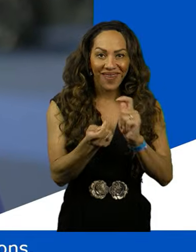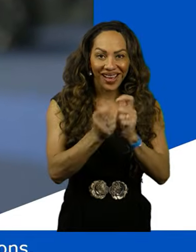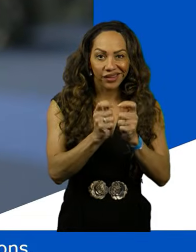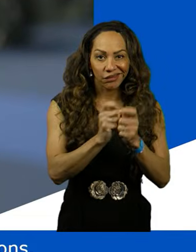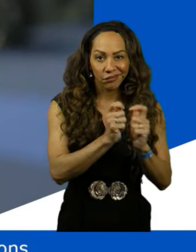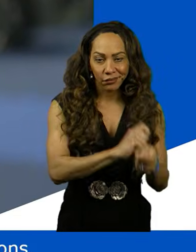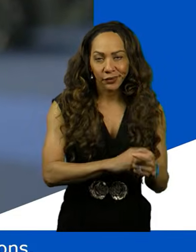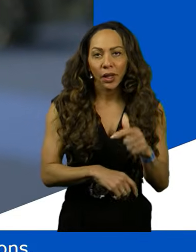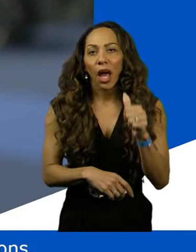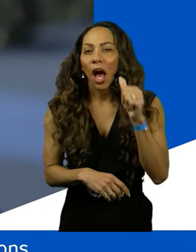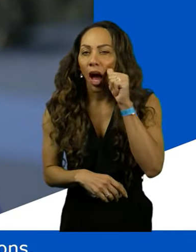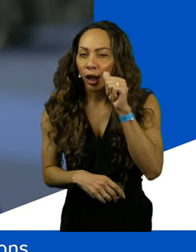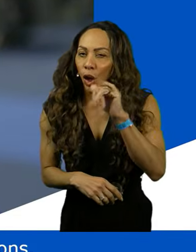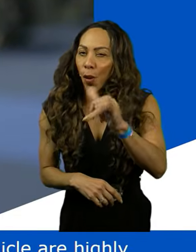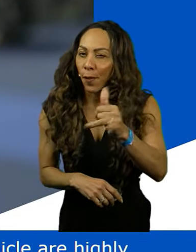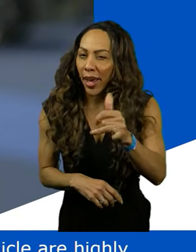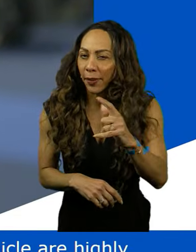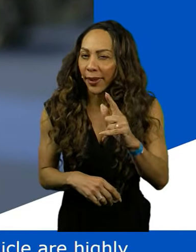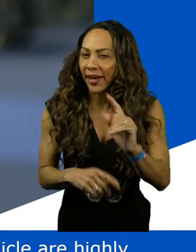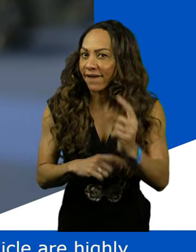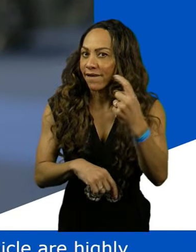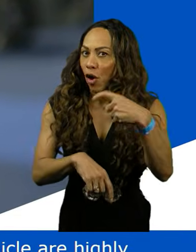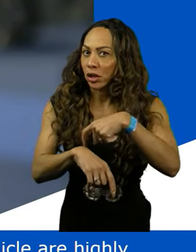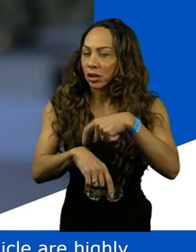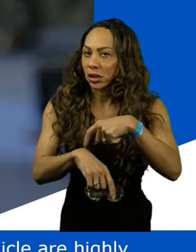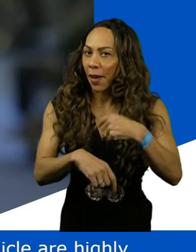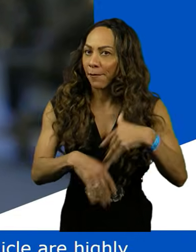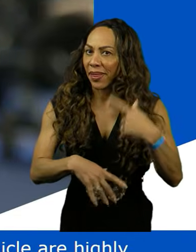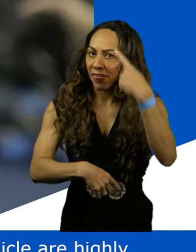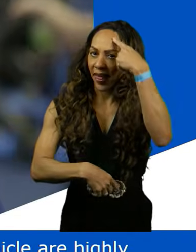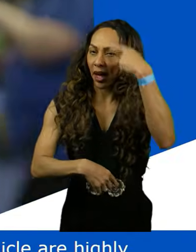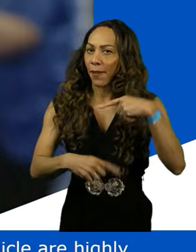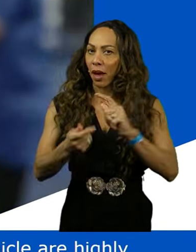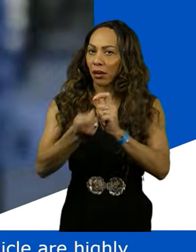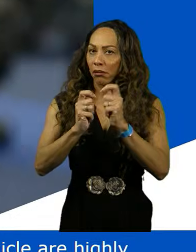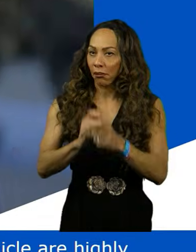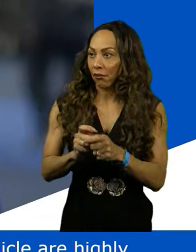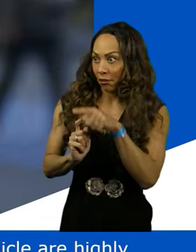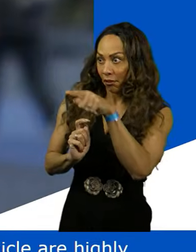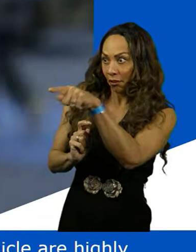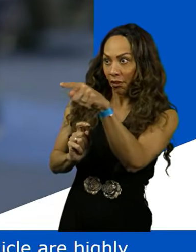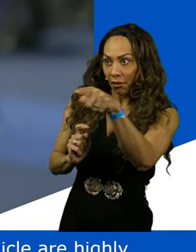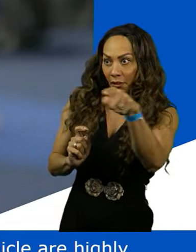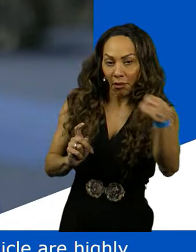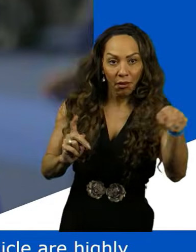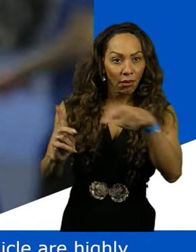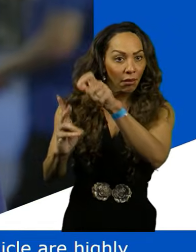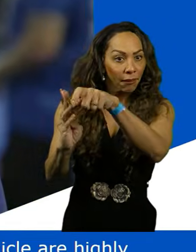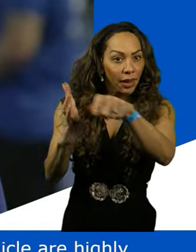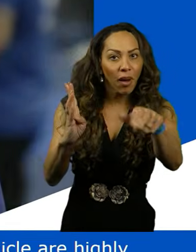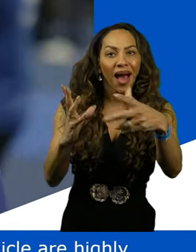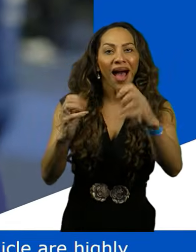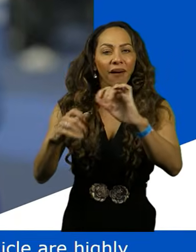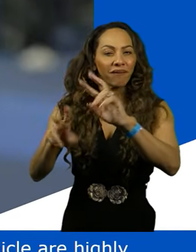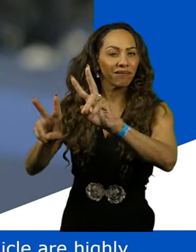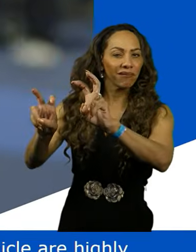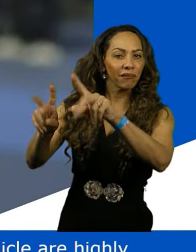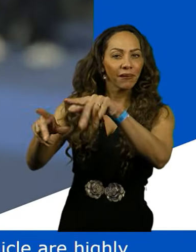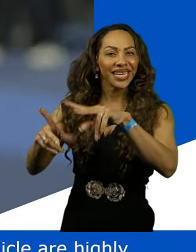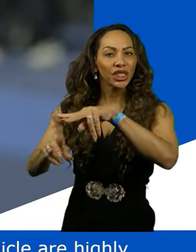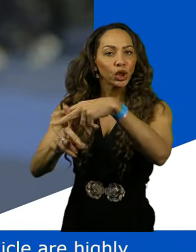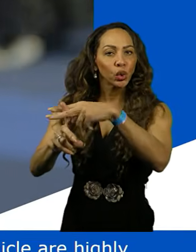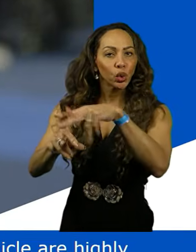first time that you're looking into these. We work with amazing installers. They have a great level of expertise on them. They can also give guidance because not